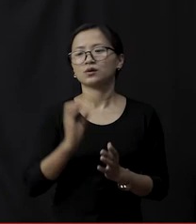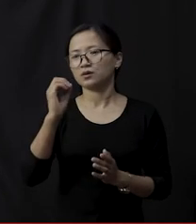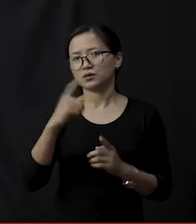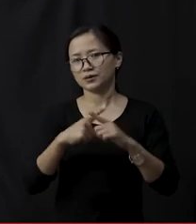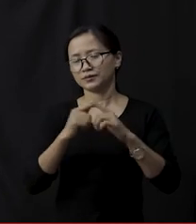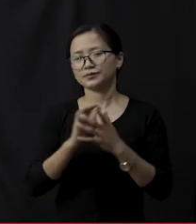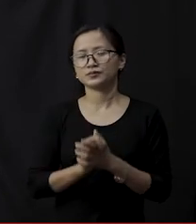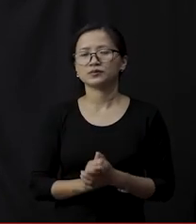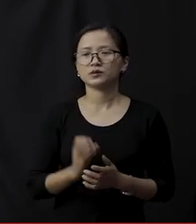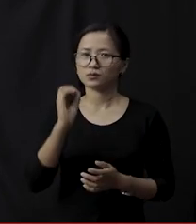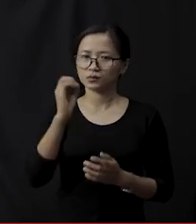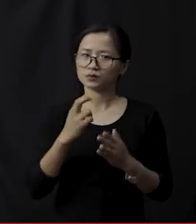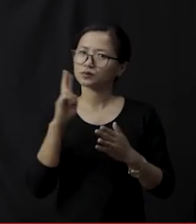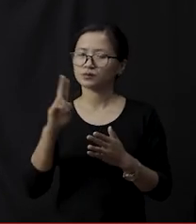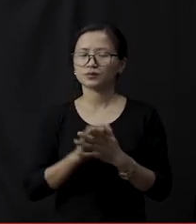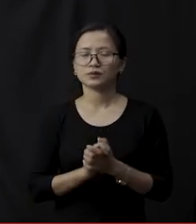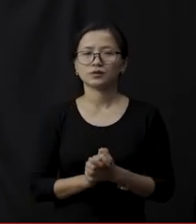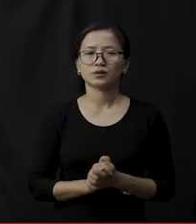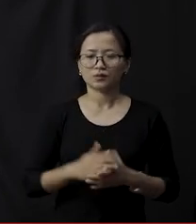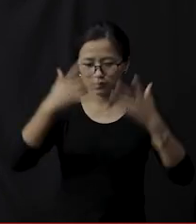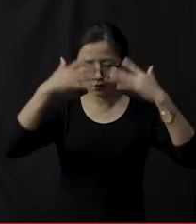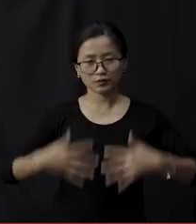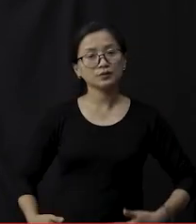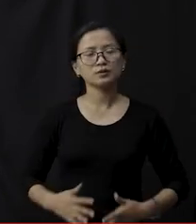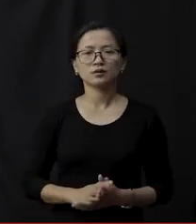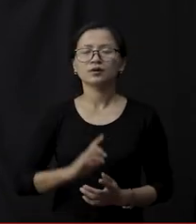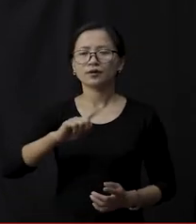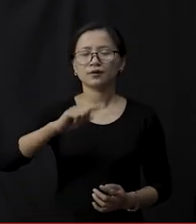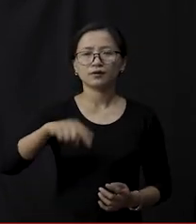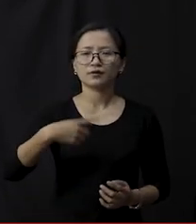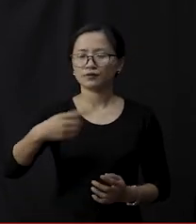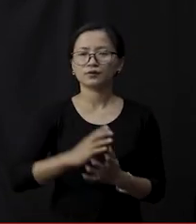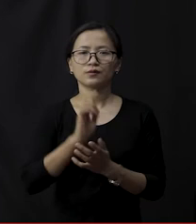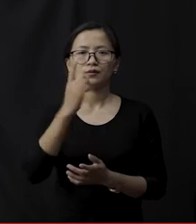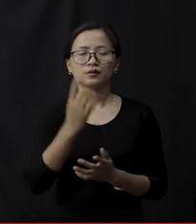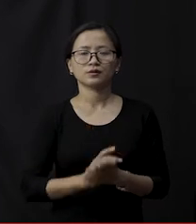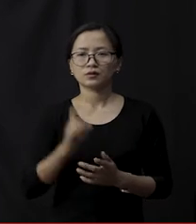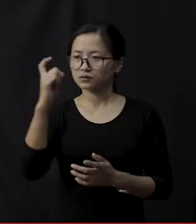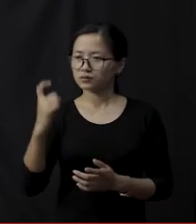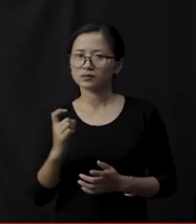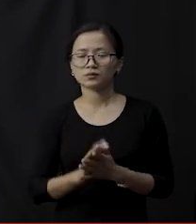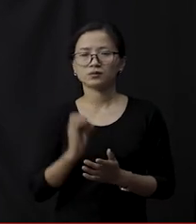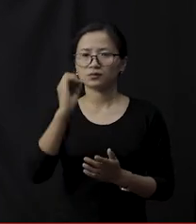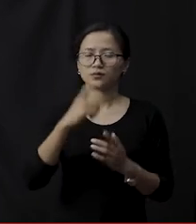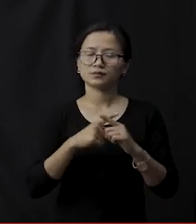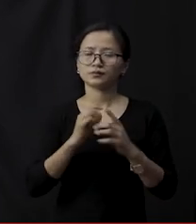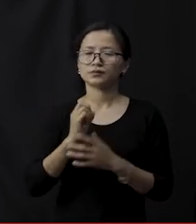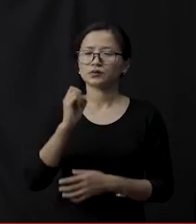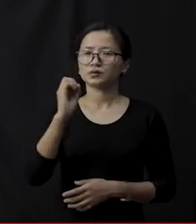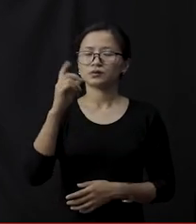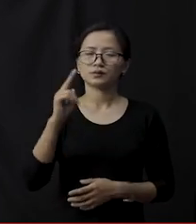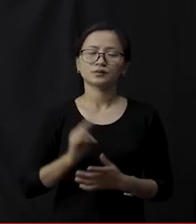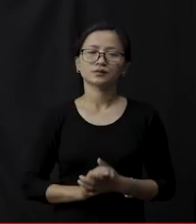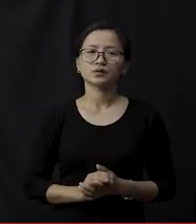oxygen. Okay? We human being, every one of us, we need oxygen. And